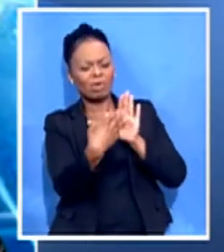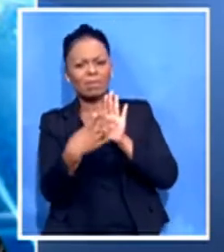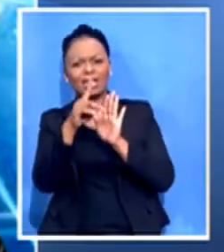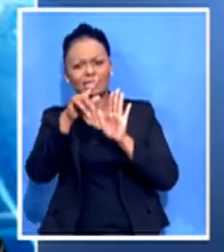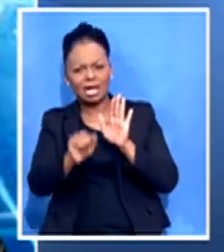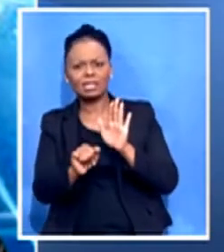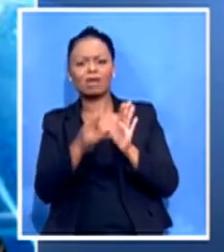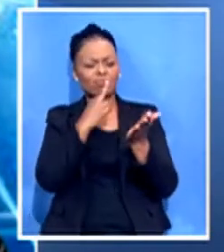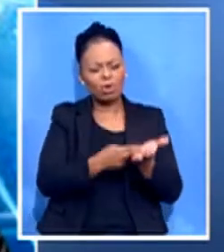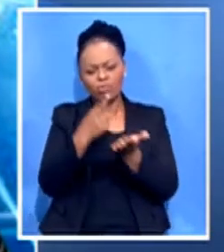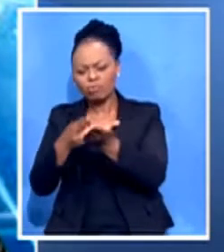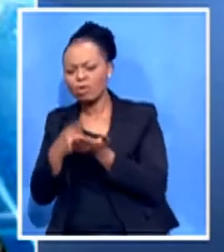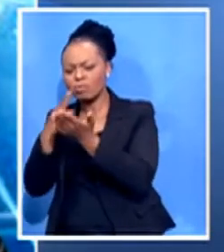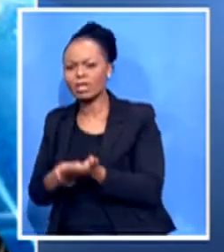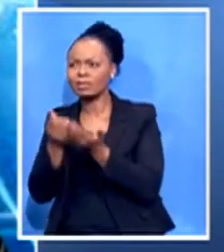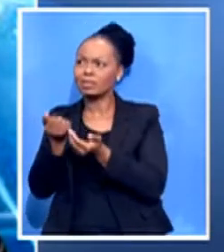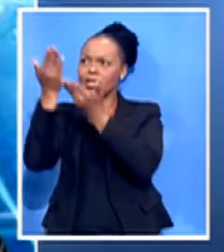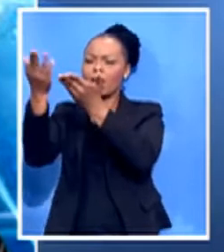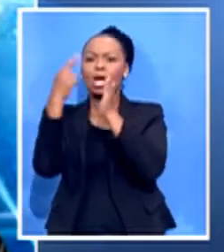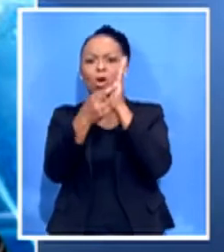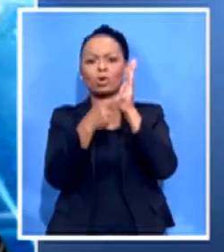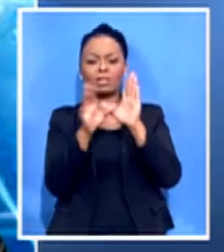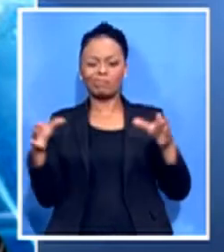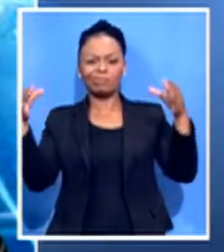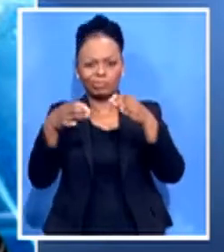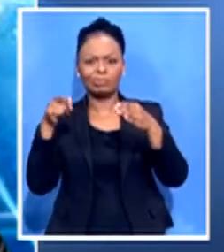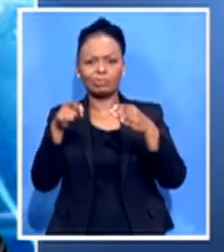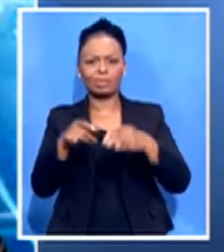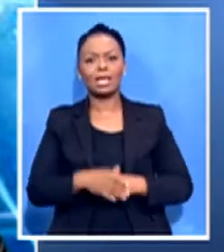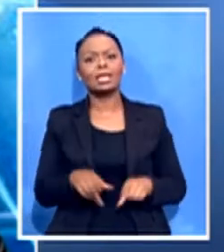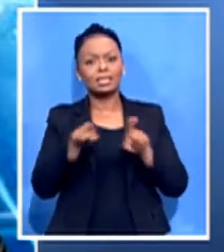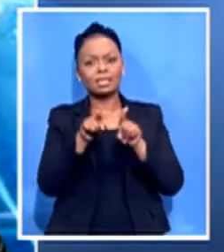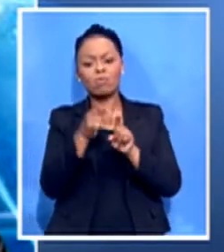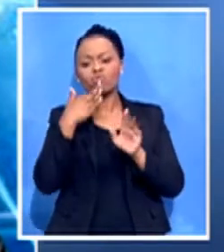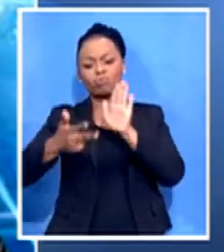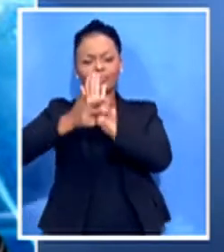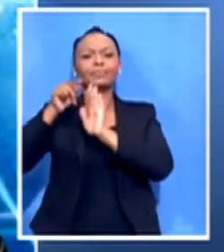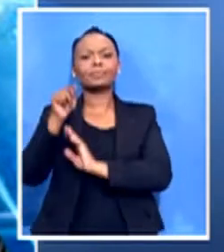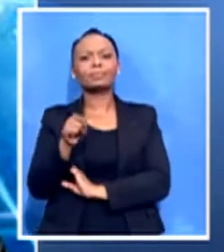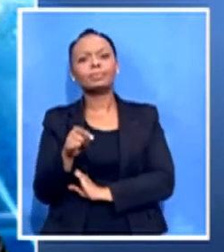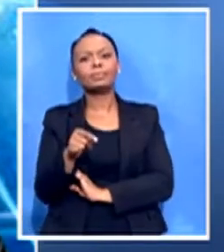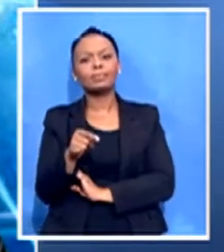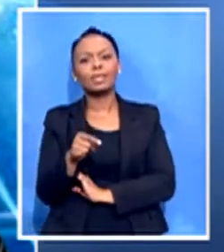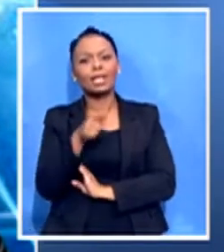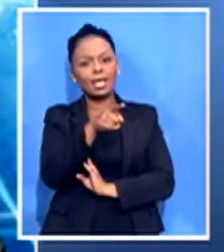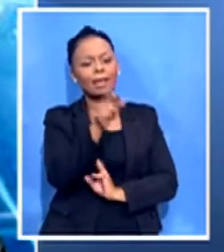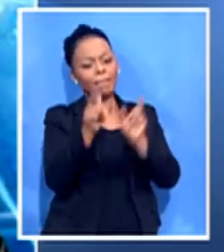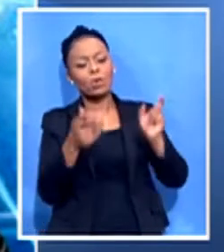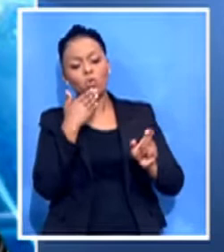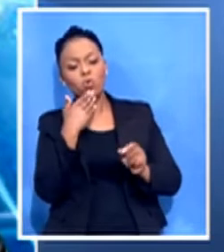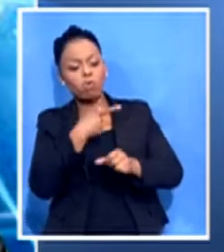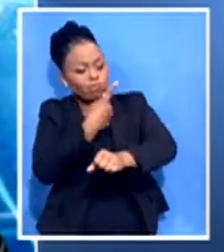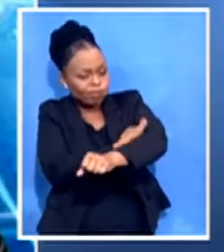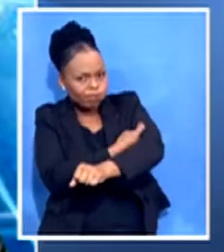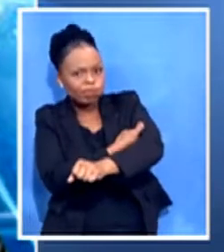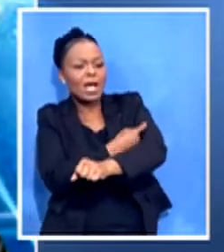authorities. And even those who are taking the vaccine, they will continue to report any side